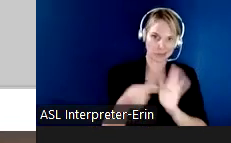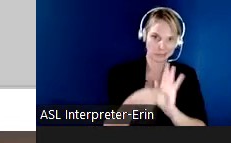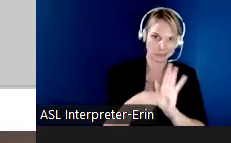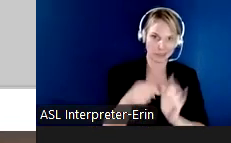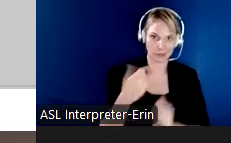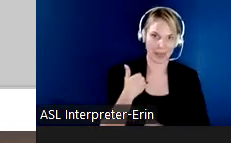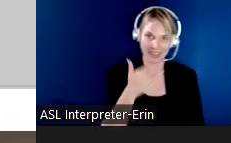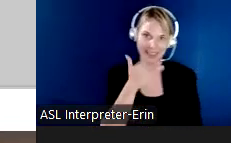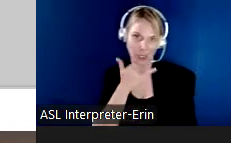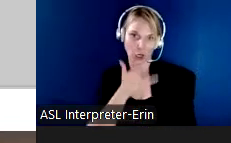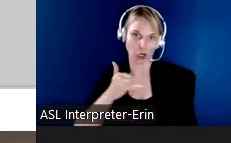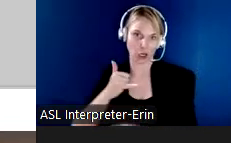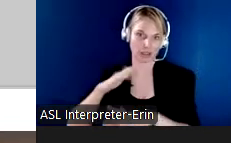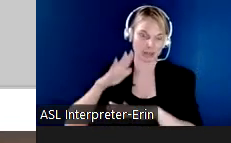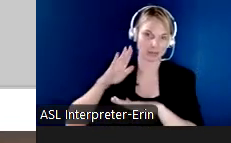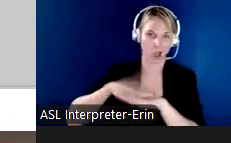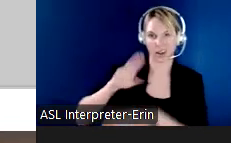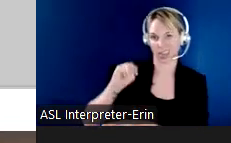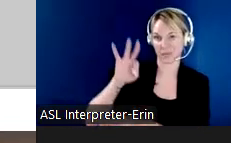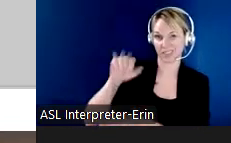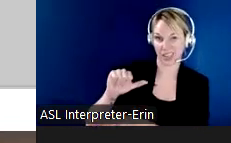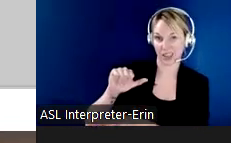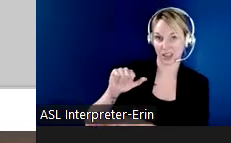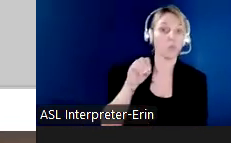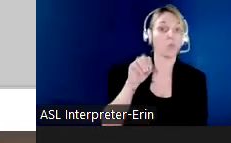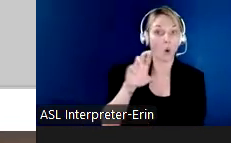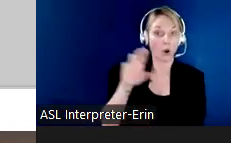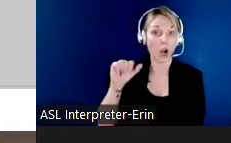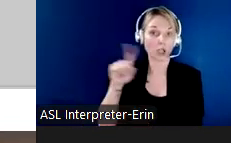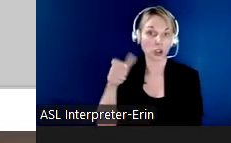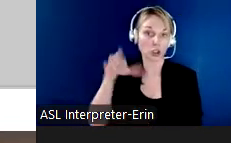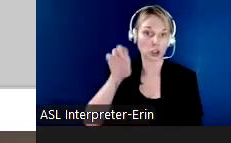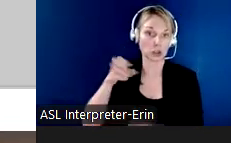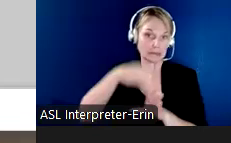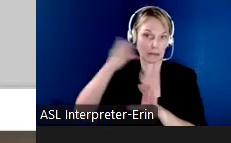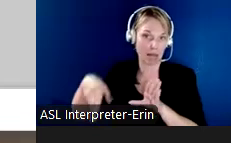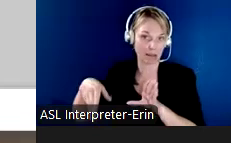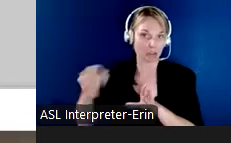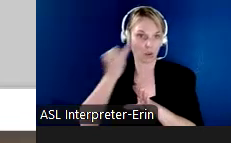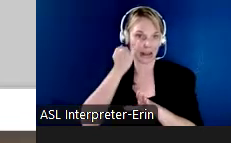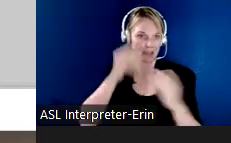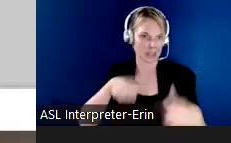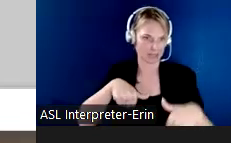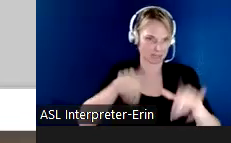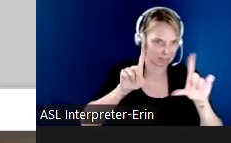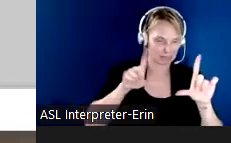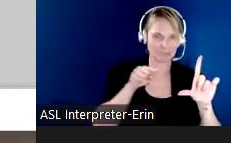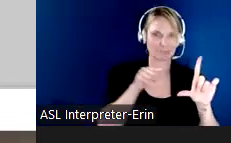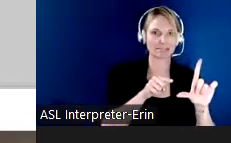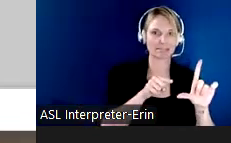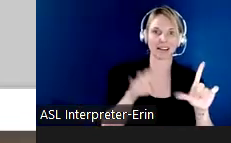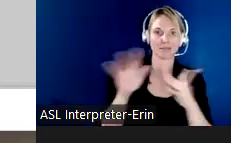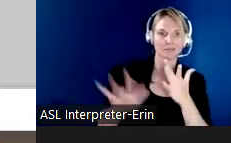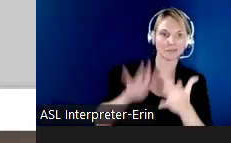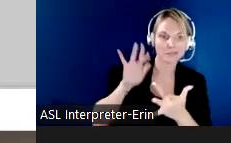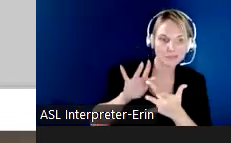the MFA or Azure side. So if you run into this error, what you need to do is contact ONT for